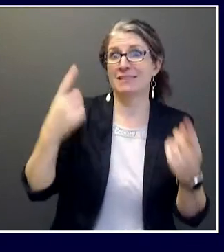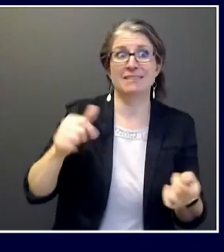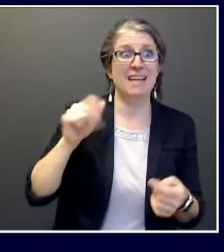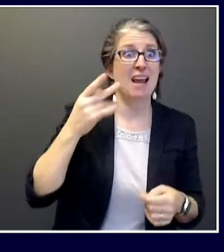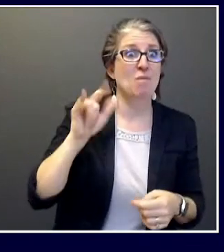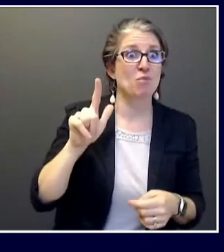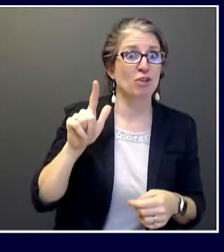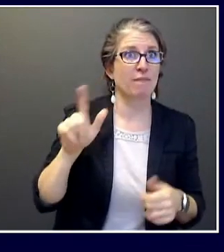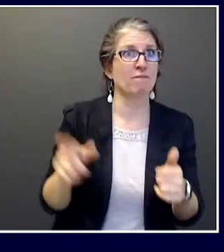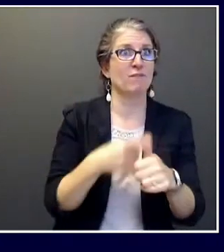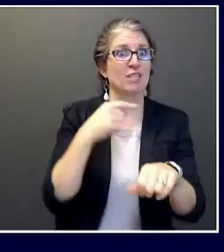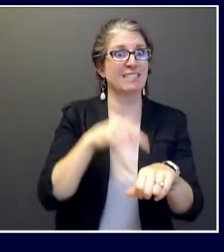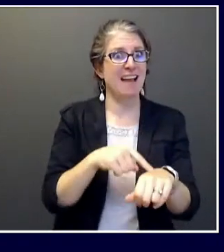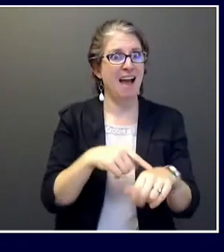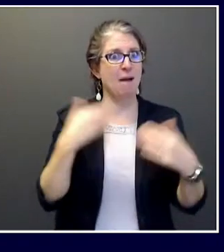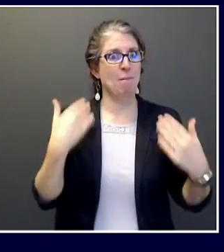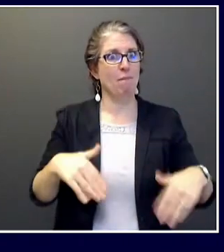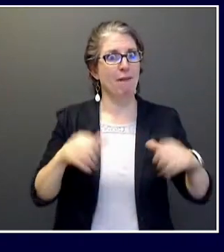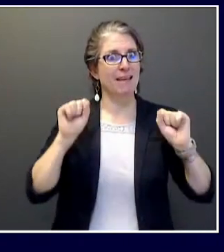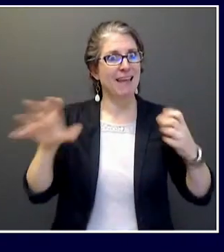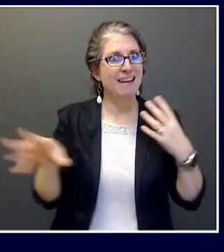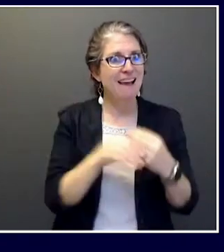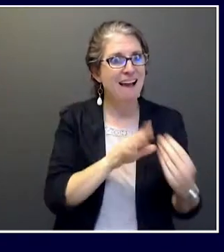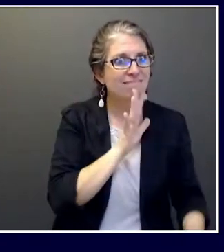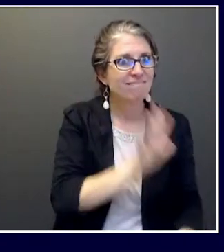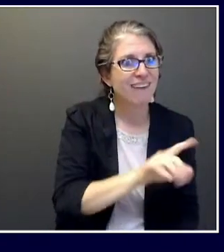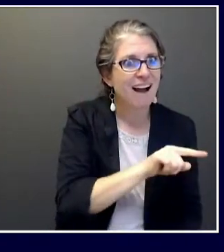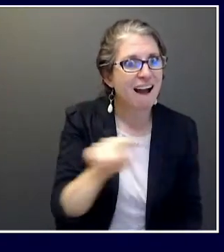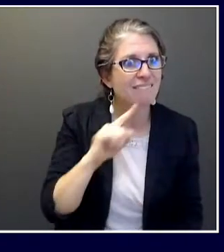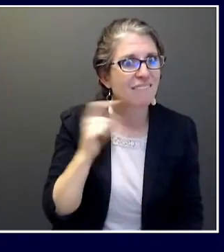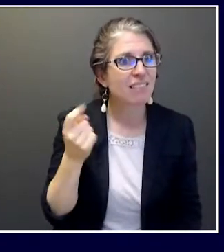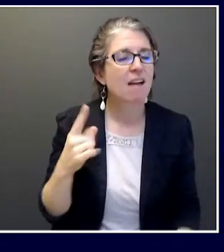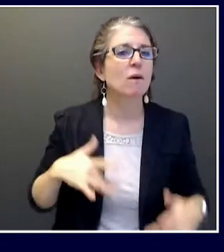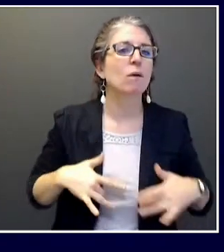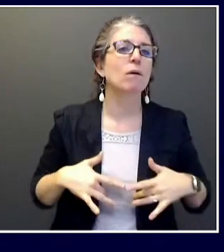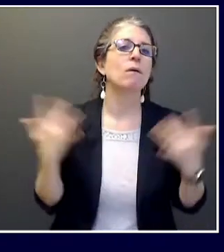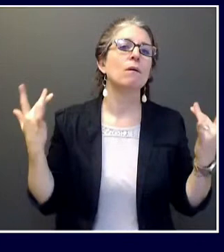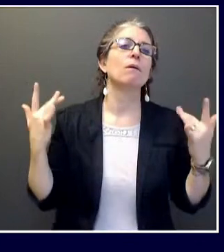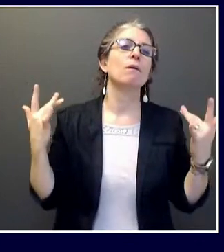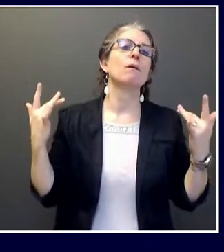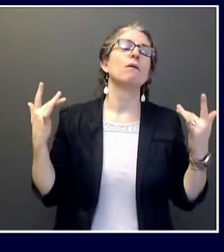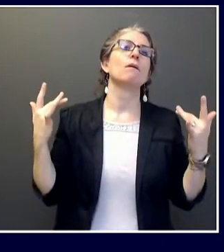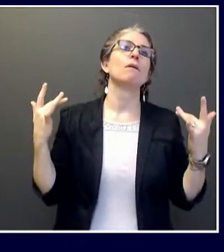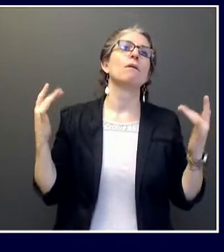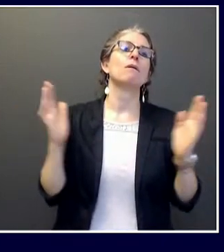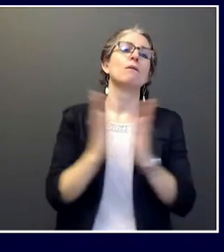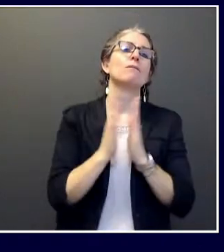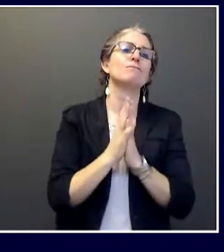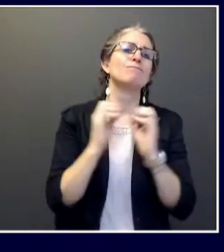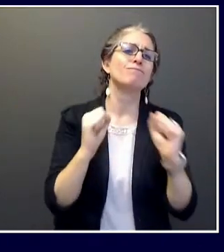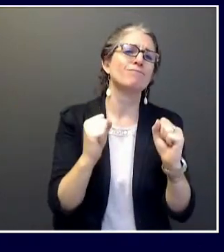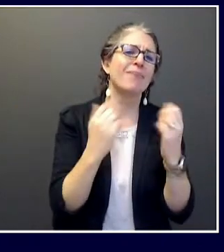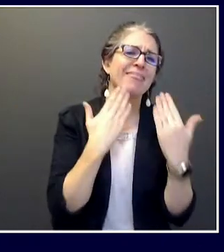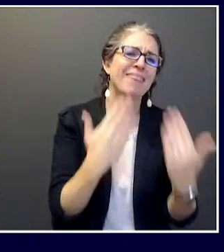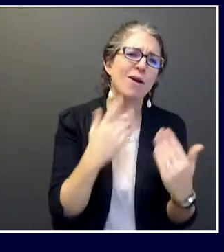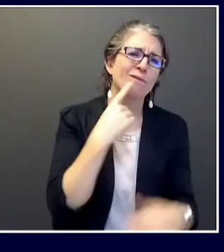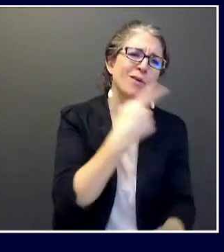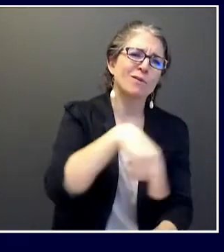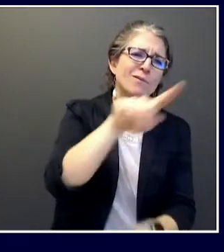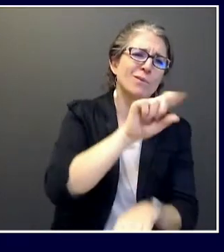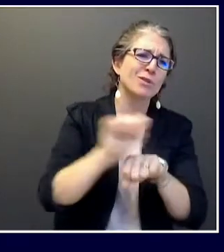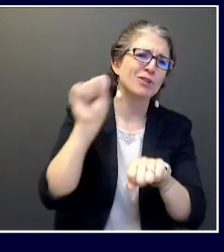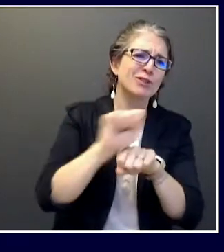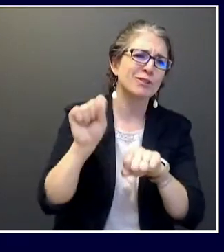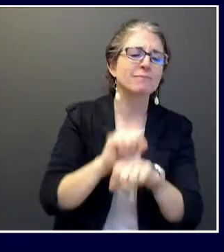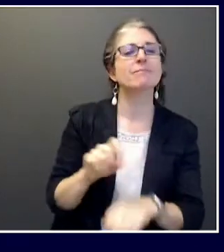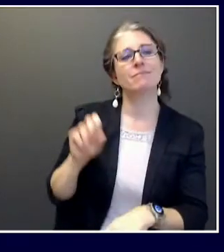the COVID-19 vaccine to these younger children. So thank you, and thank you in advance for the work you're about to do. Great. Thank you,